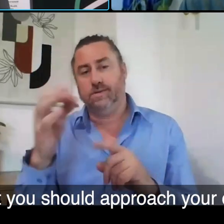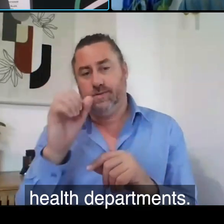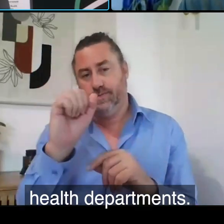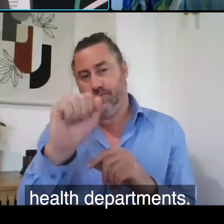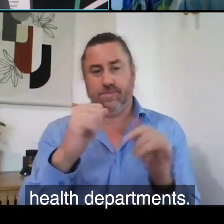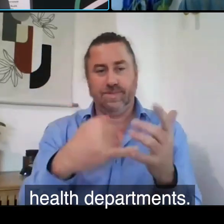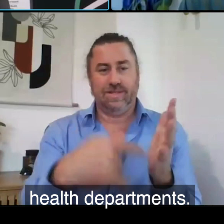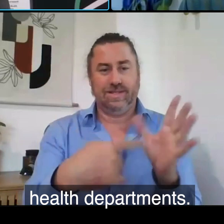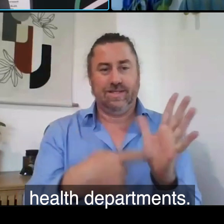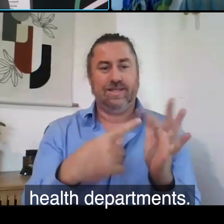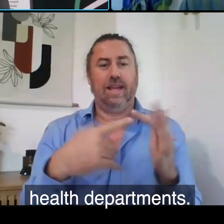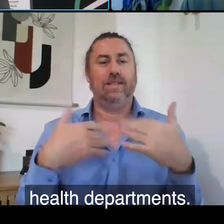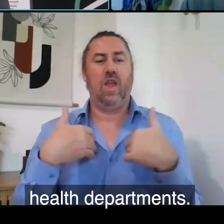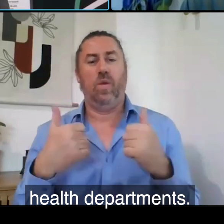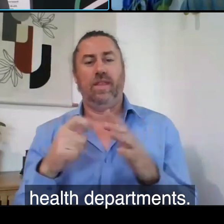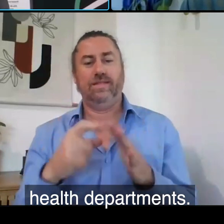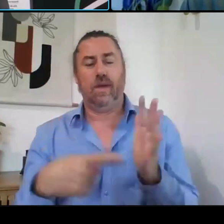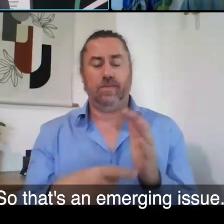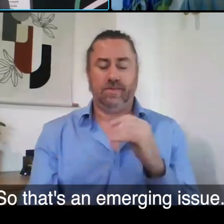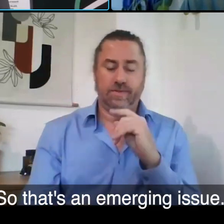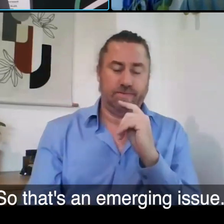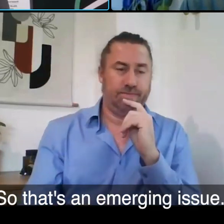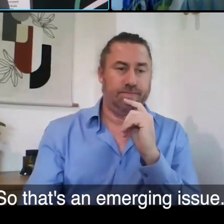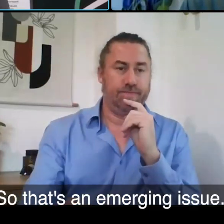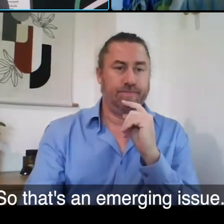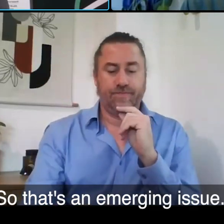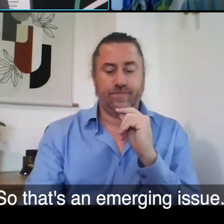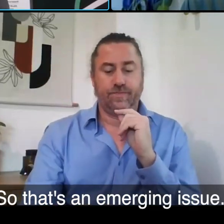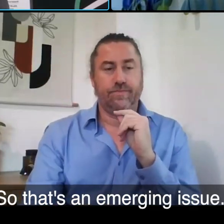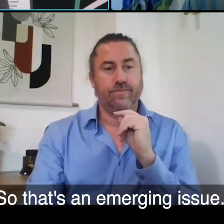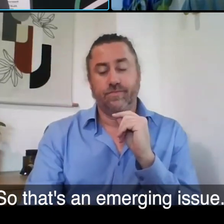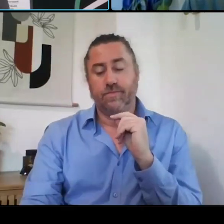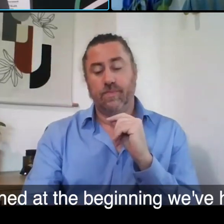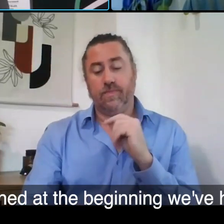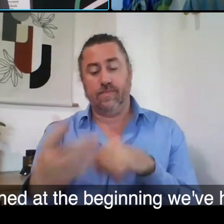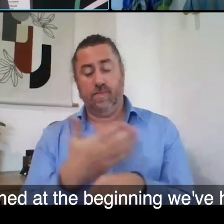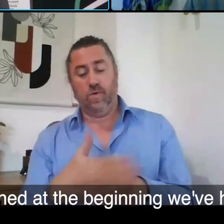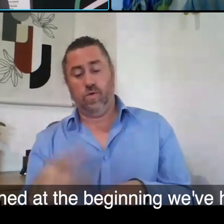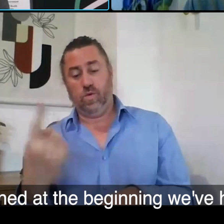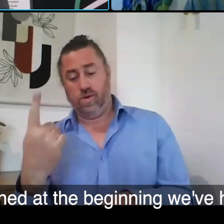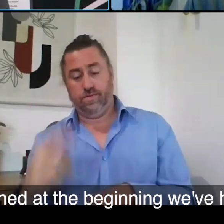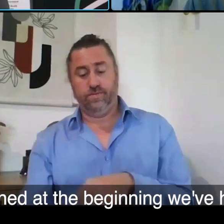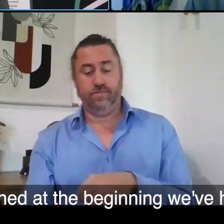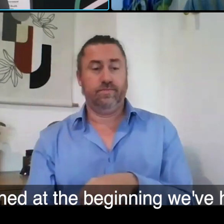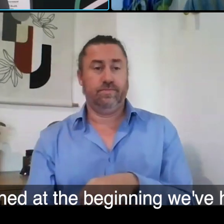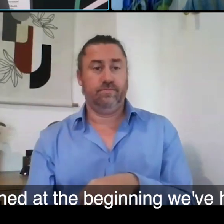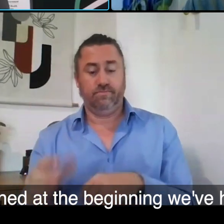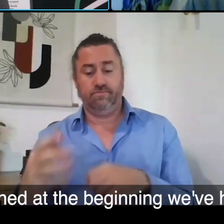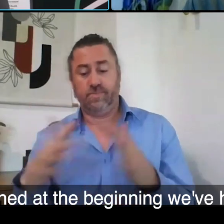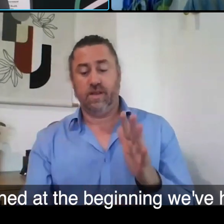own state health departments. So that's an emerging issue. As I mentioned at the beginning, we've